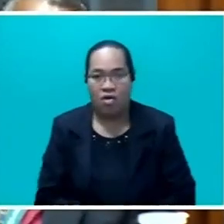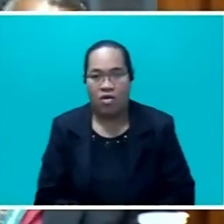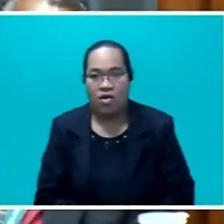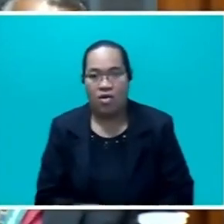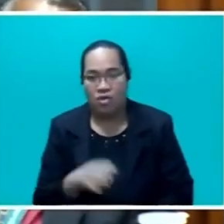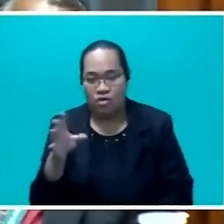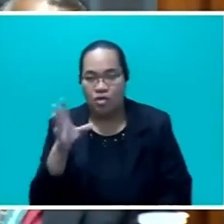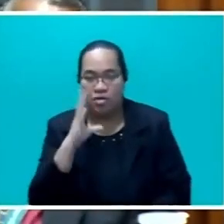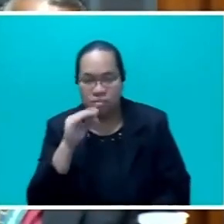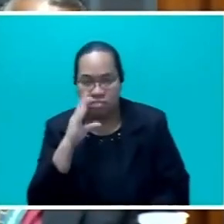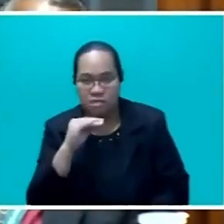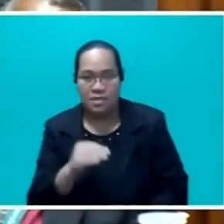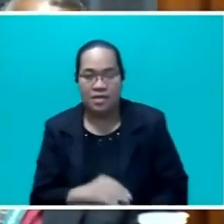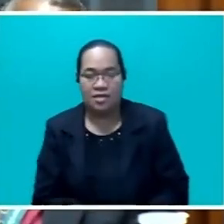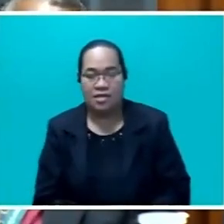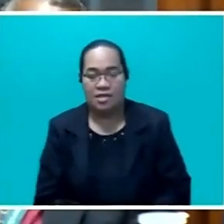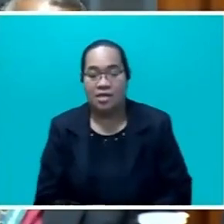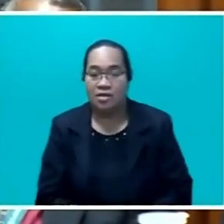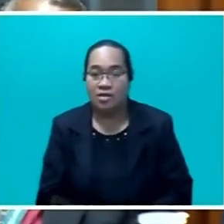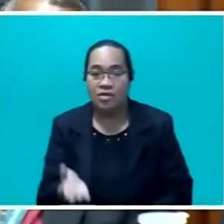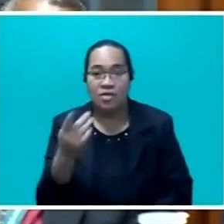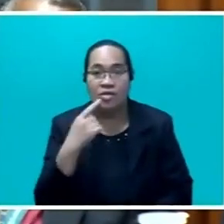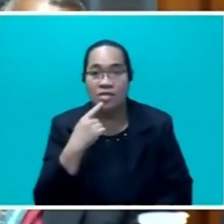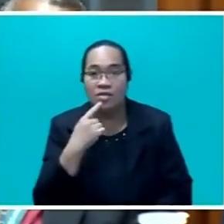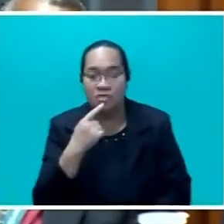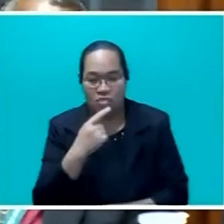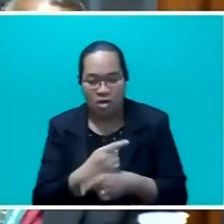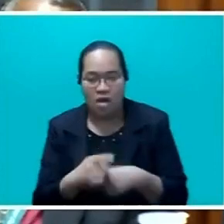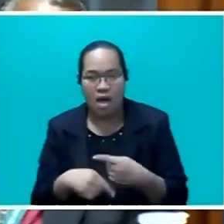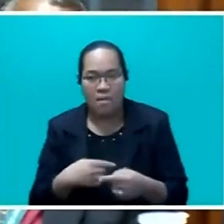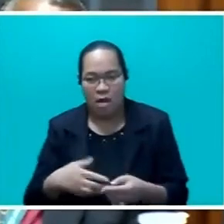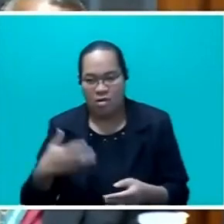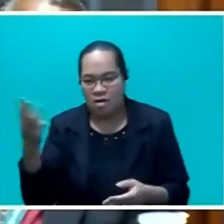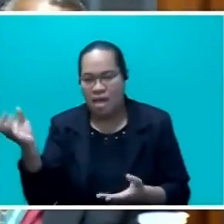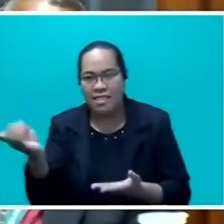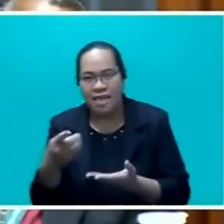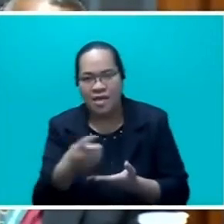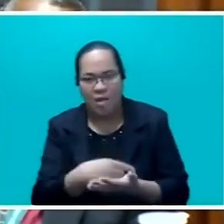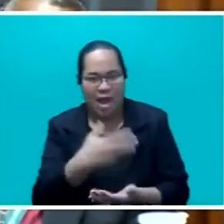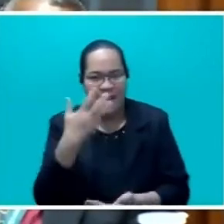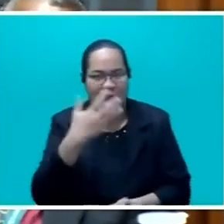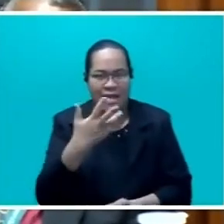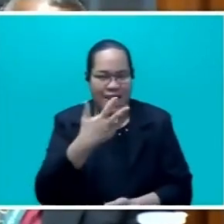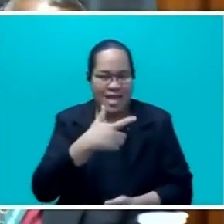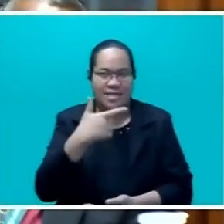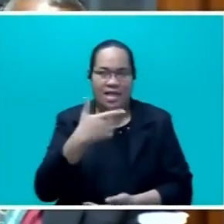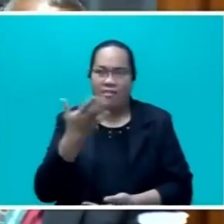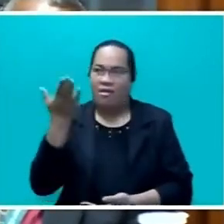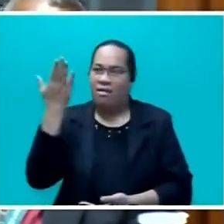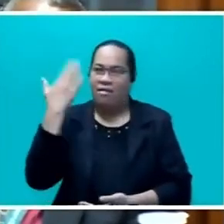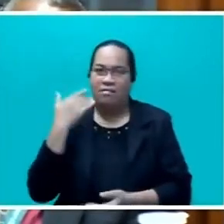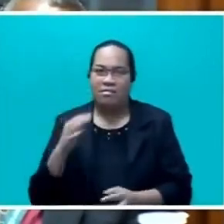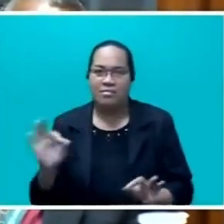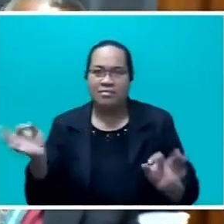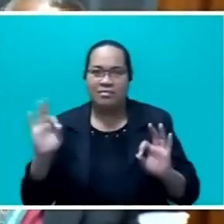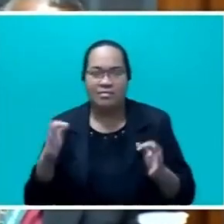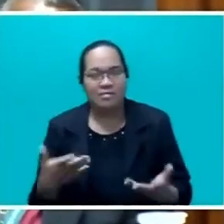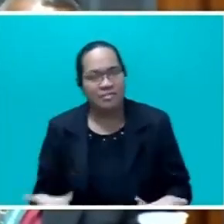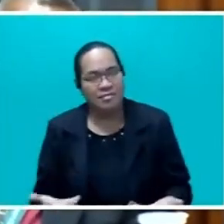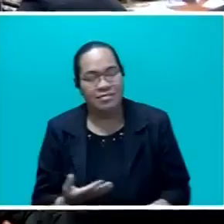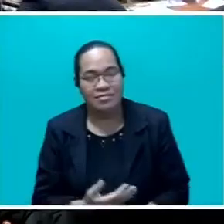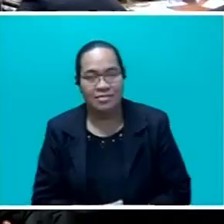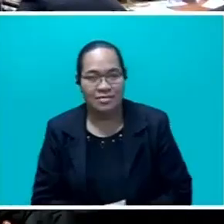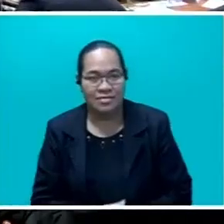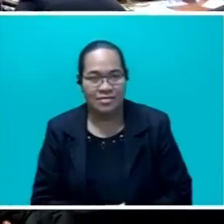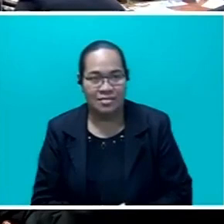ministerial speech. And he referred to some data from 1987 which was non-existent. Thank you.